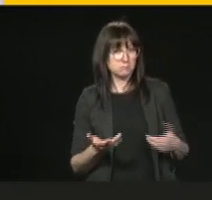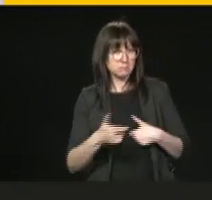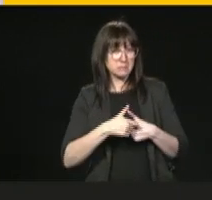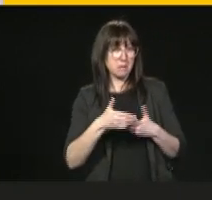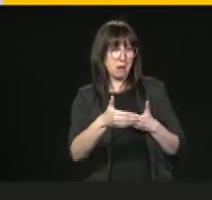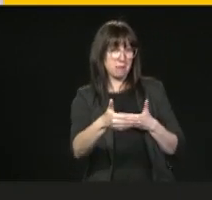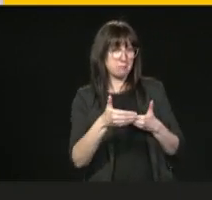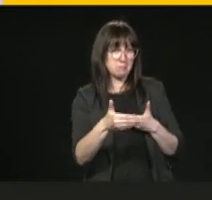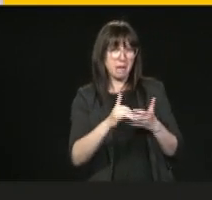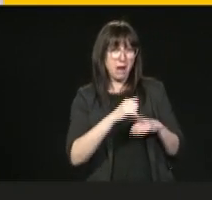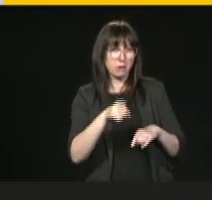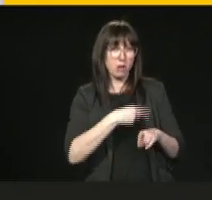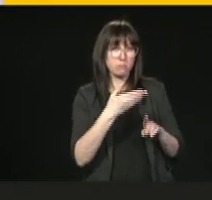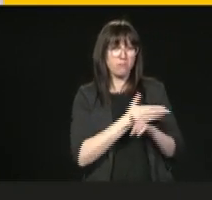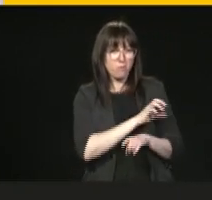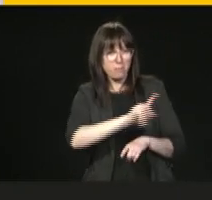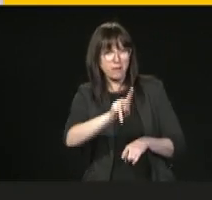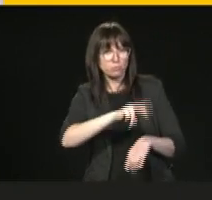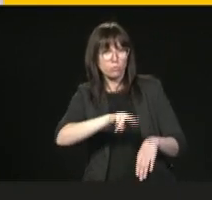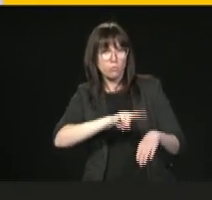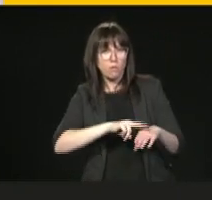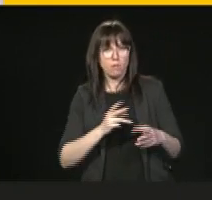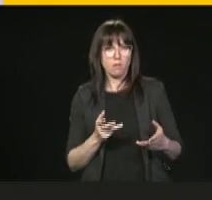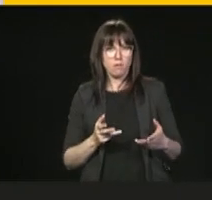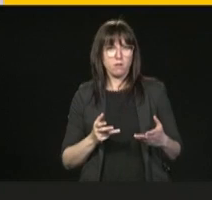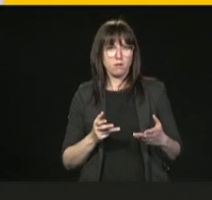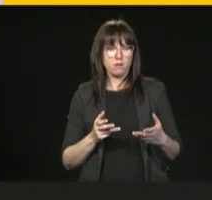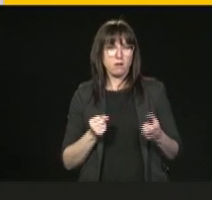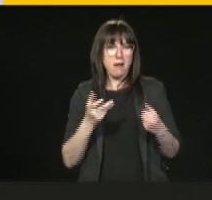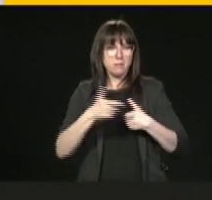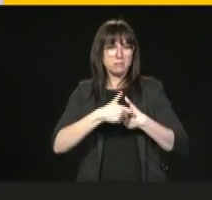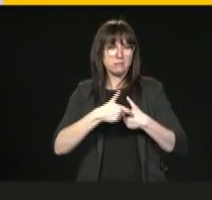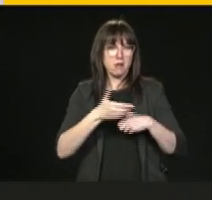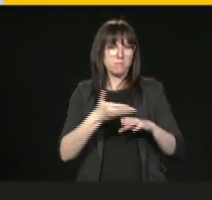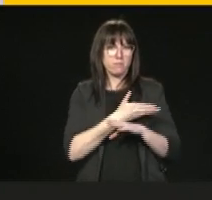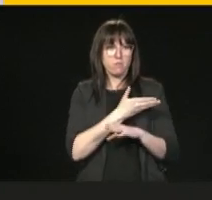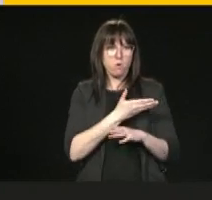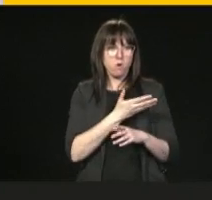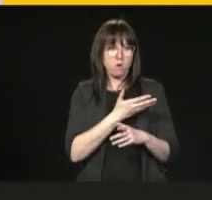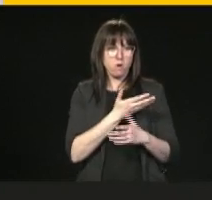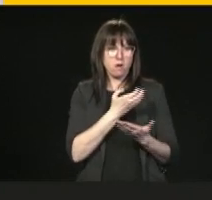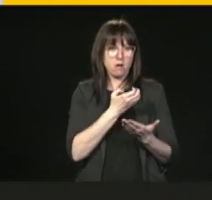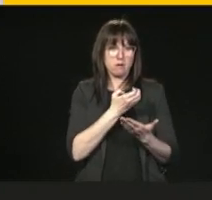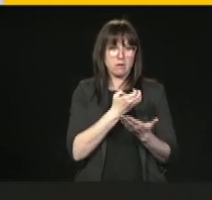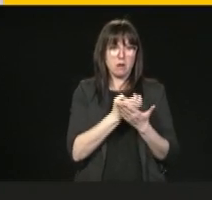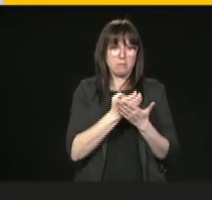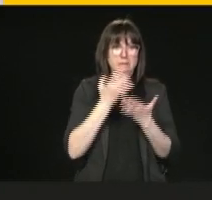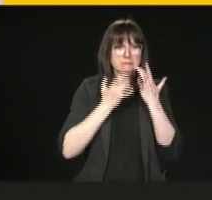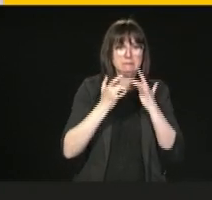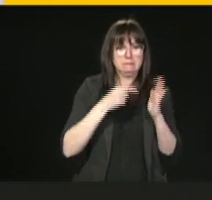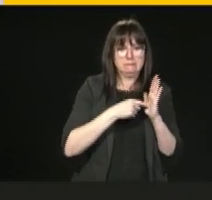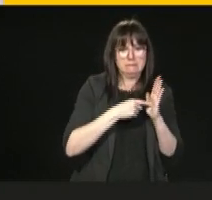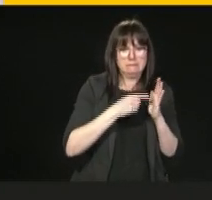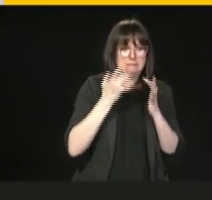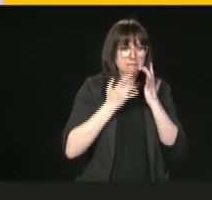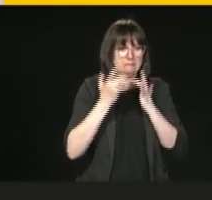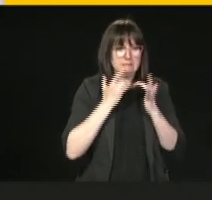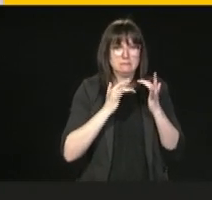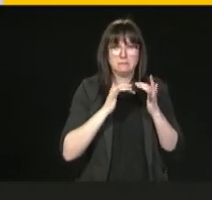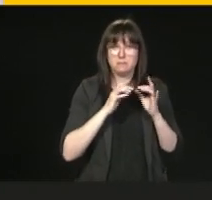about how long this will take? How long will they have to make economic sacrifices to save lives? Could this last until